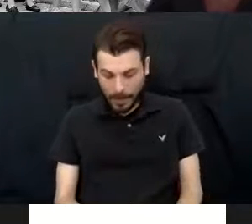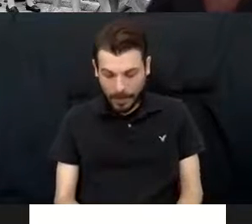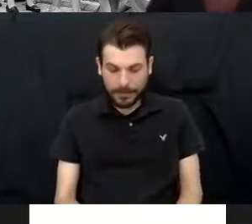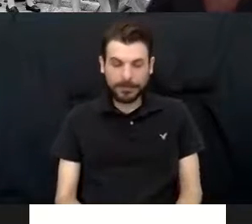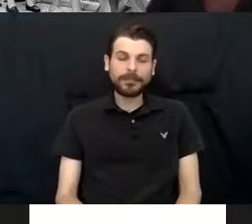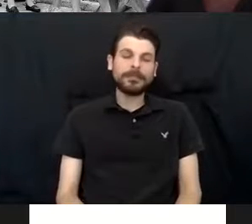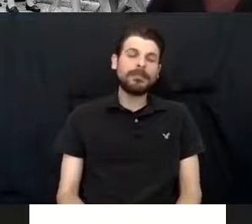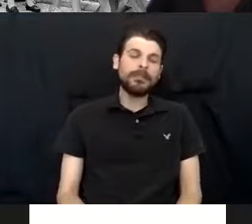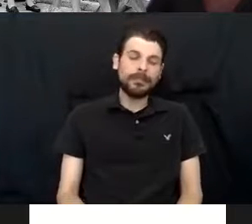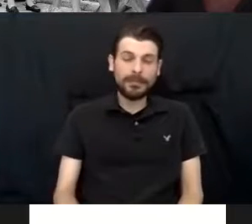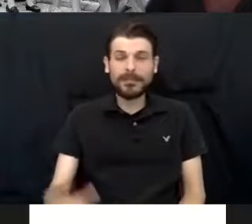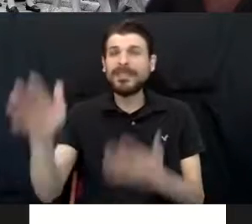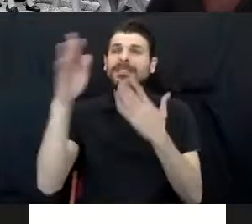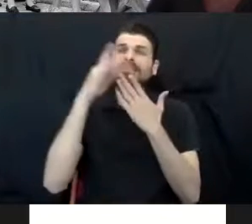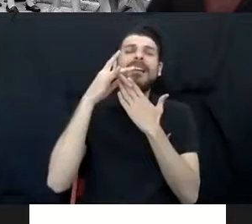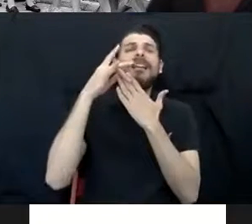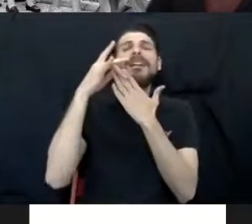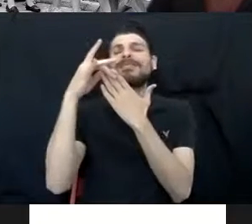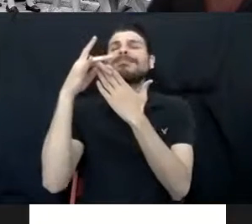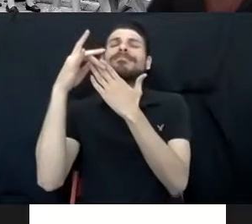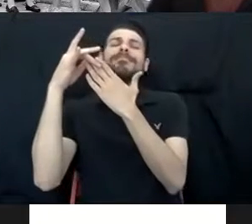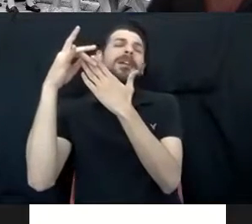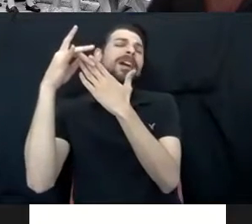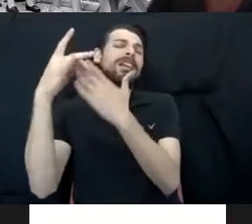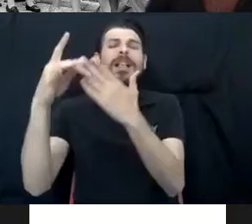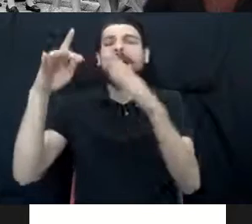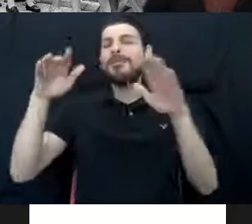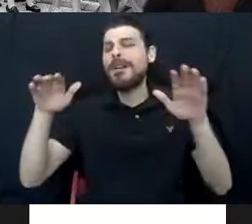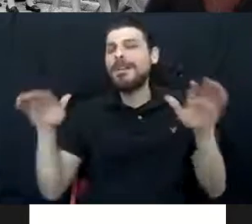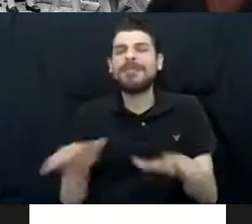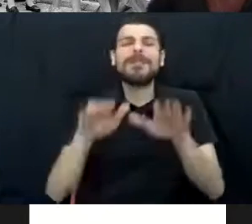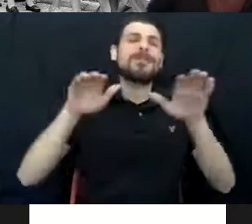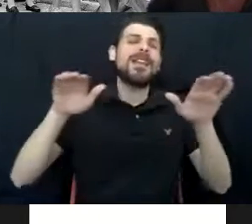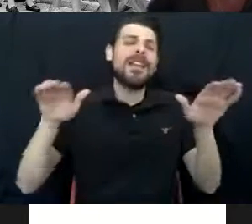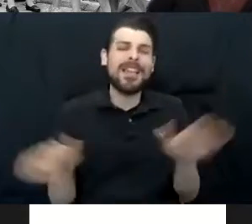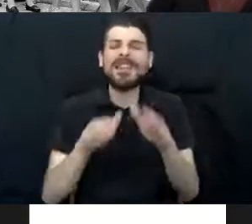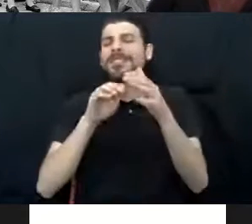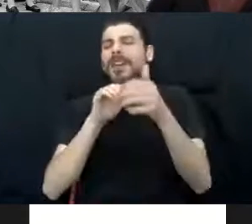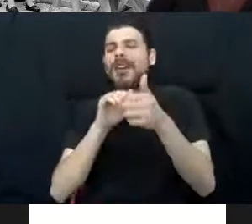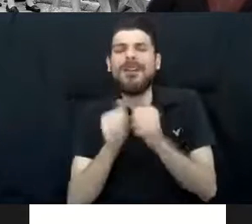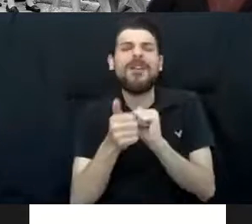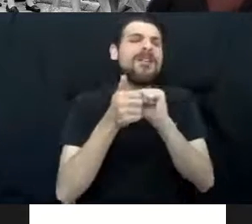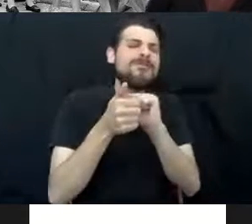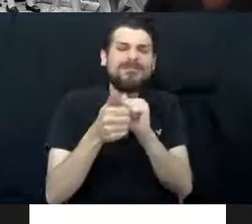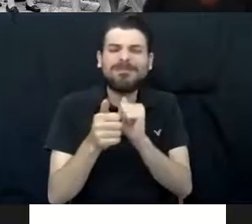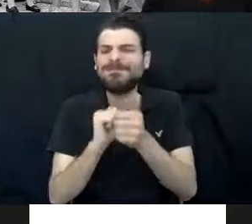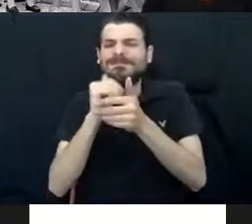Guide my feet while I run this race. Oh,